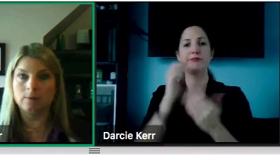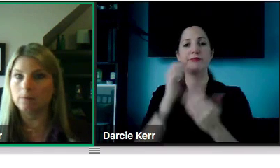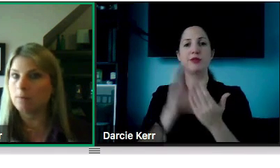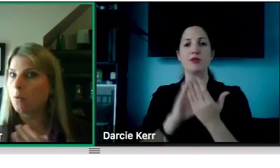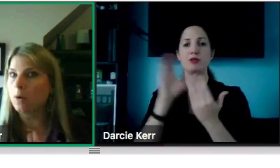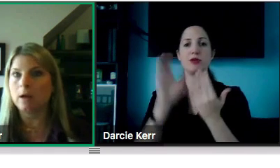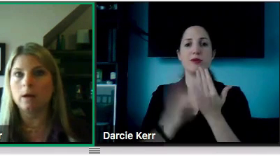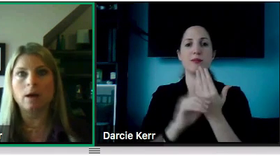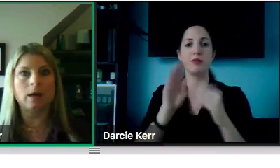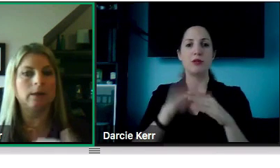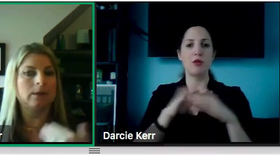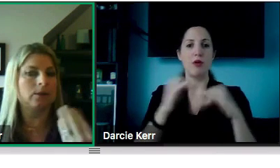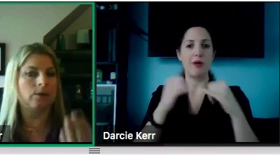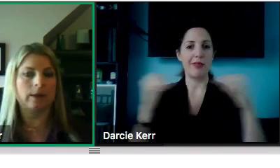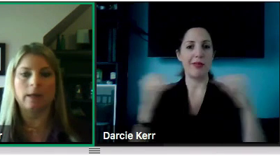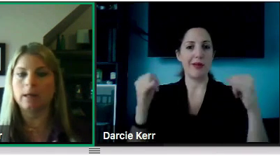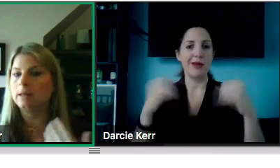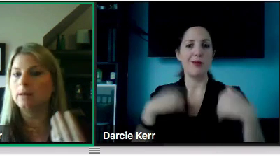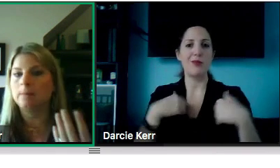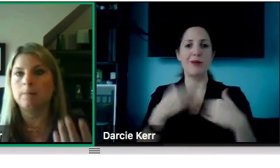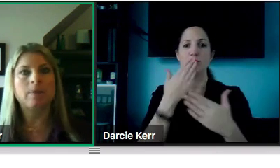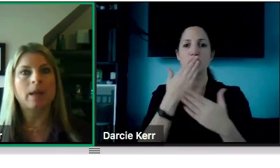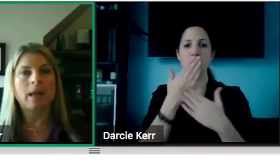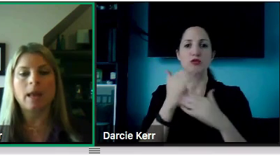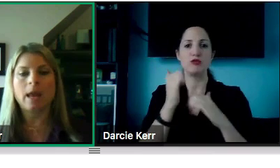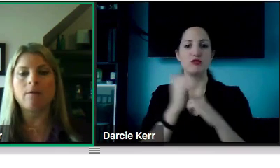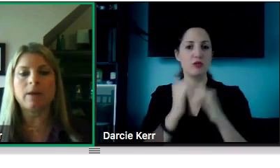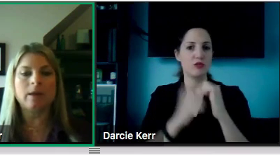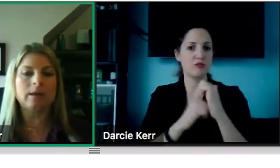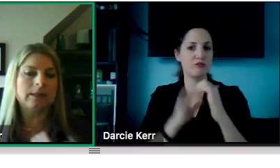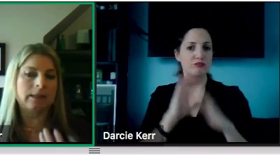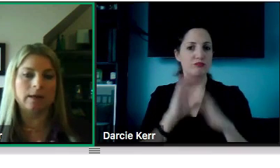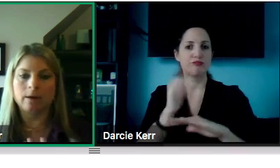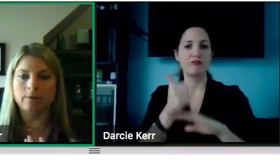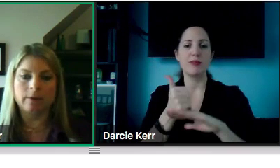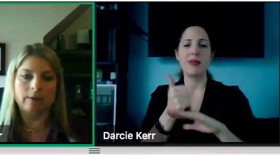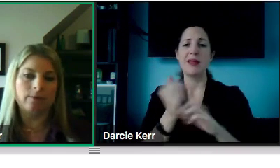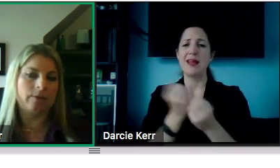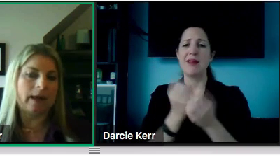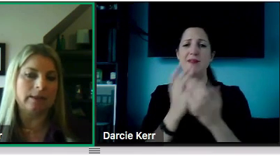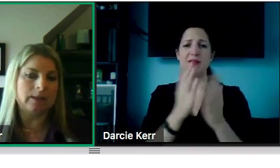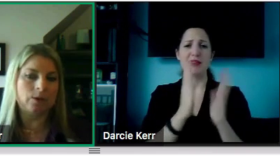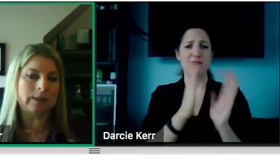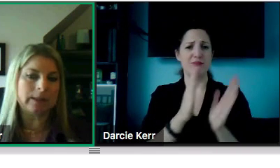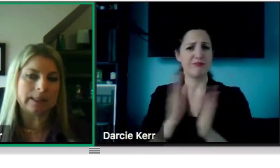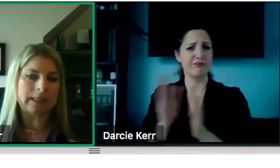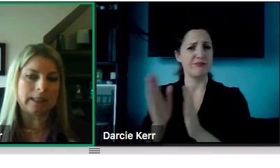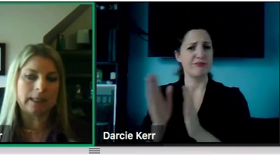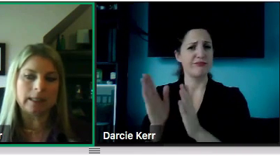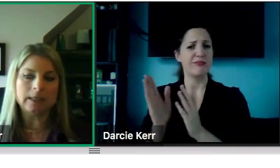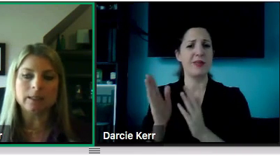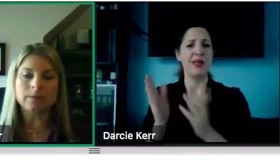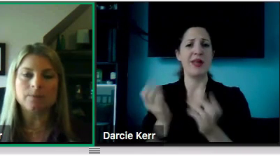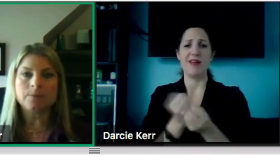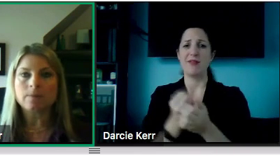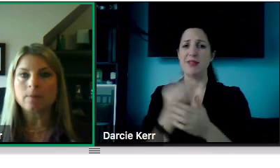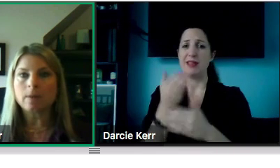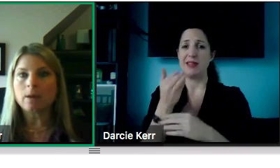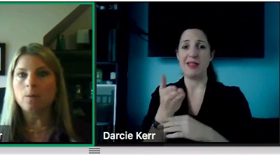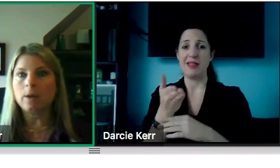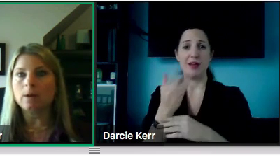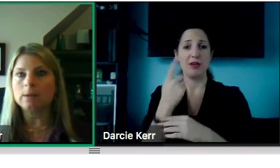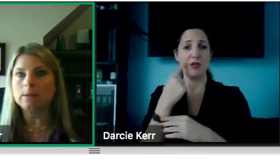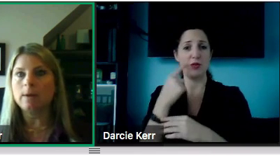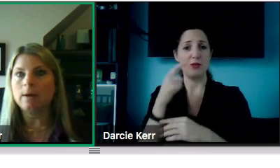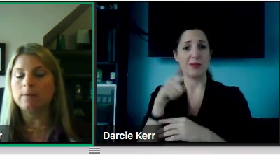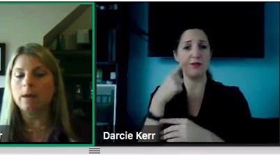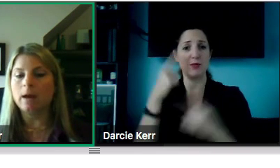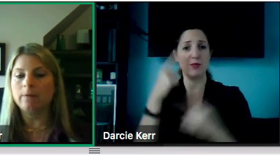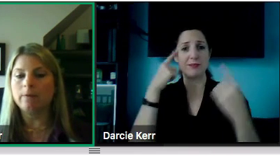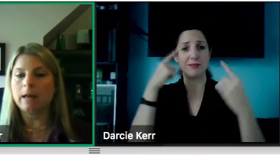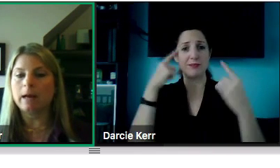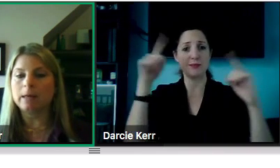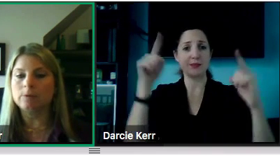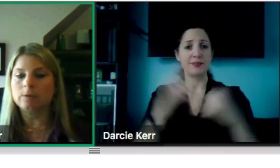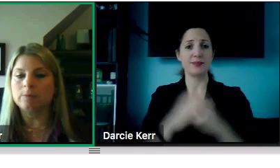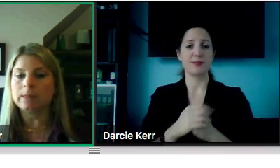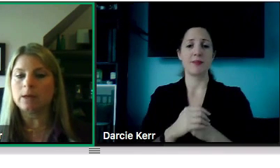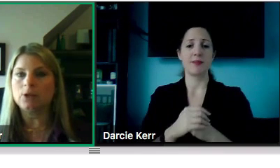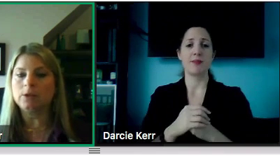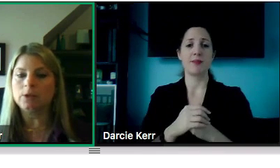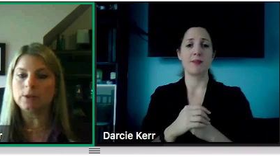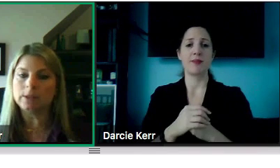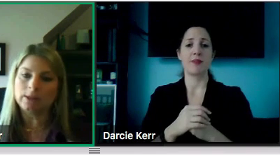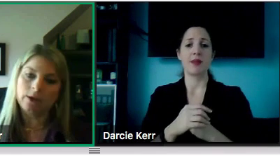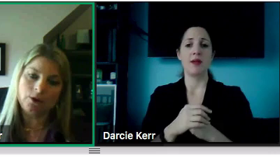really good organized curriculum. Everything's there that students need. We also have